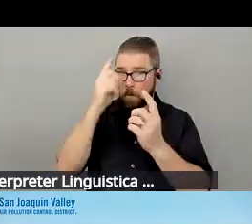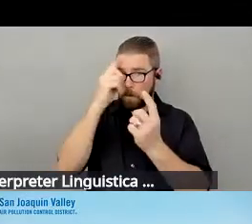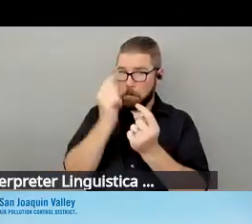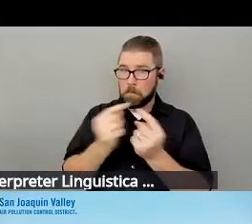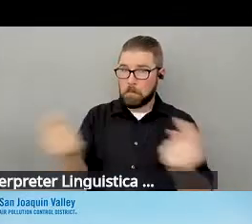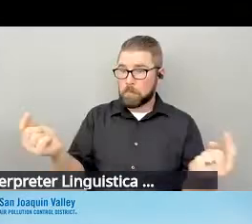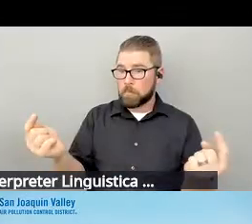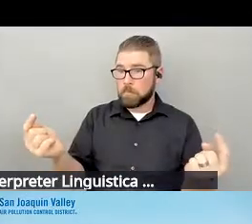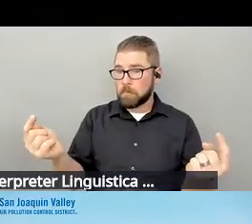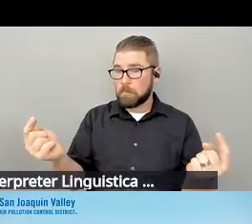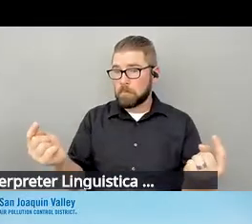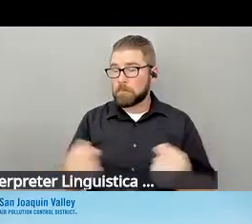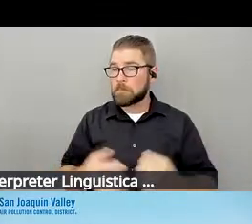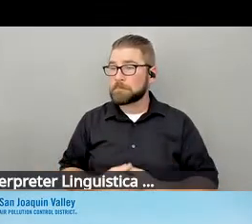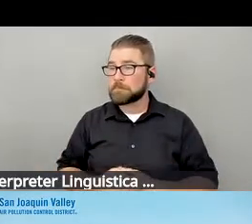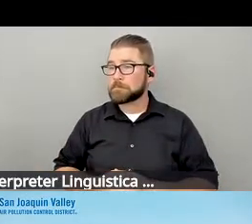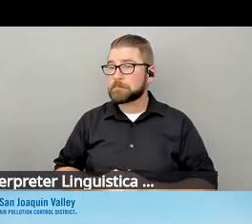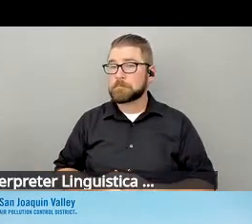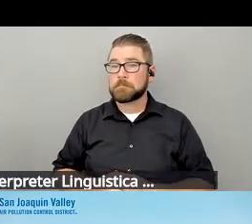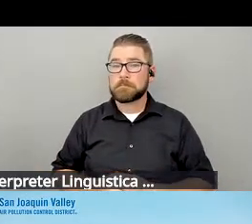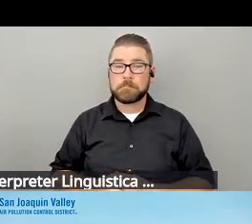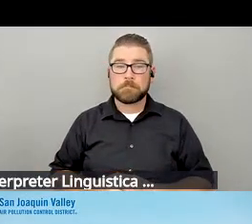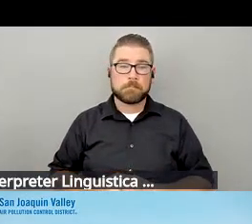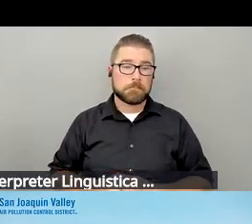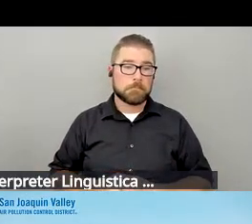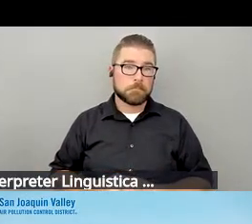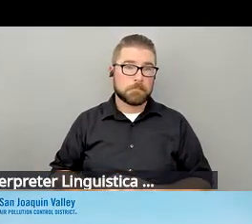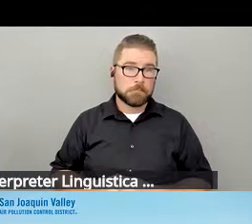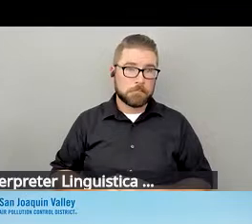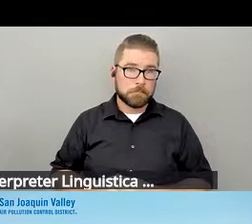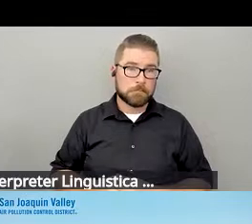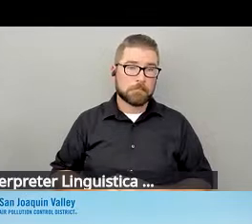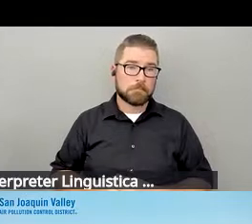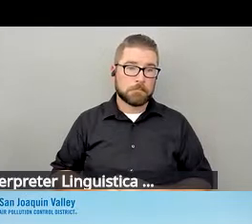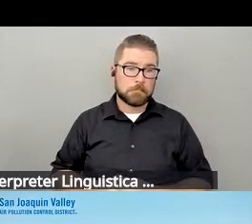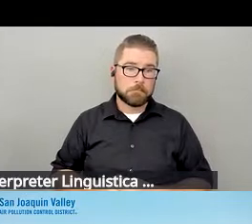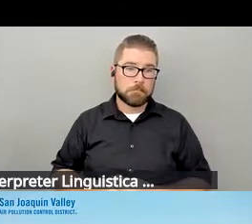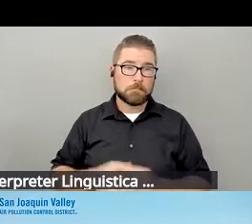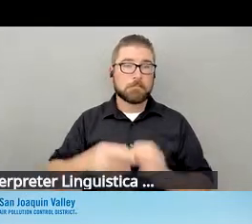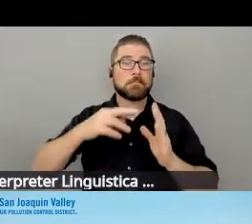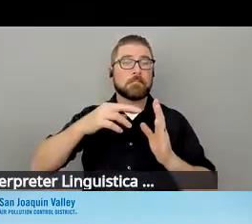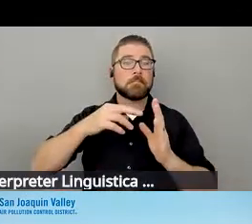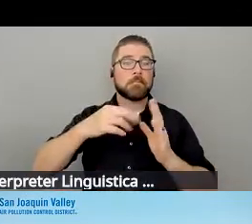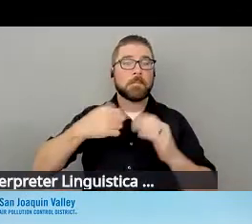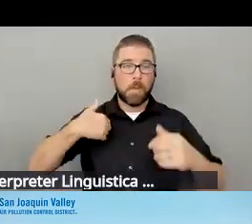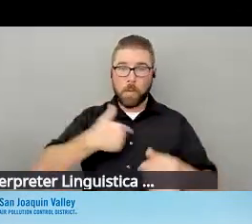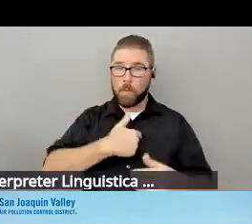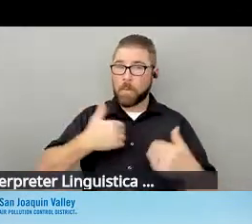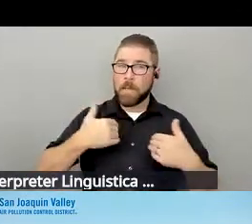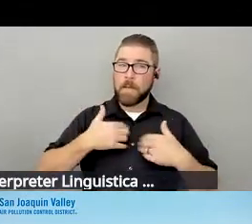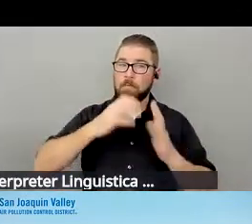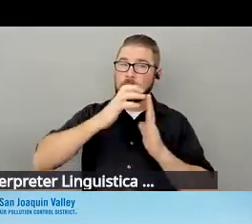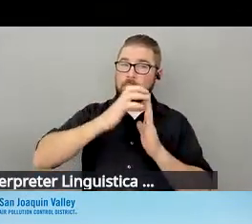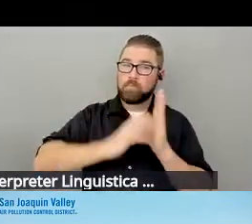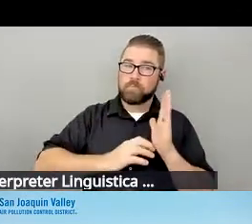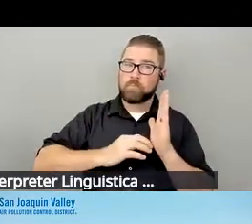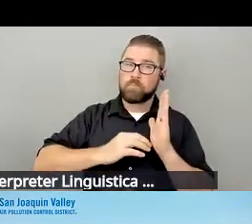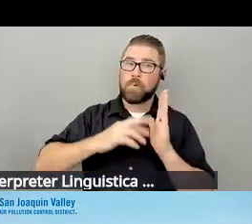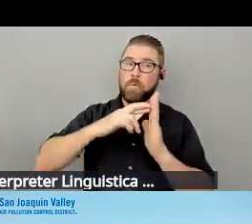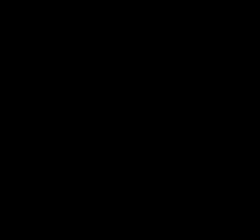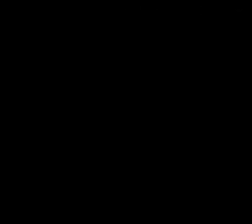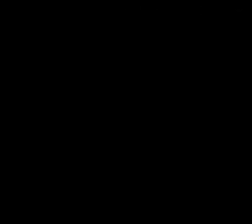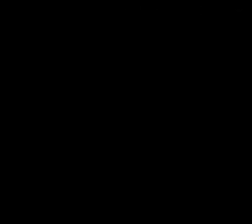Okay. So per your charter, the slides that we went through earlier, and I'll put them up on the screen again.